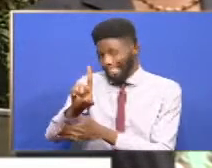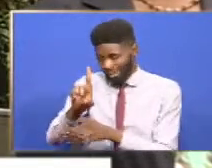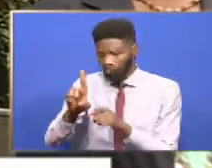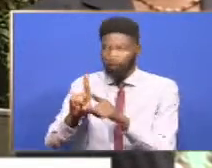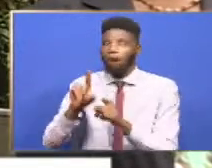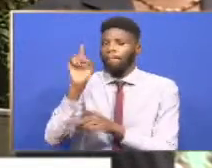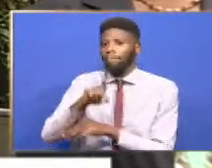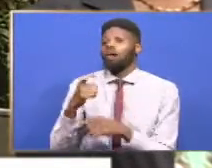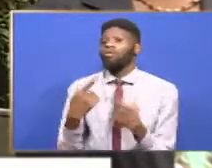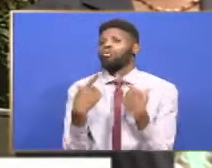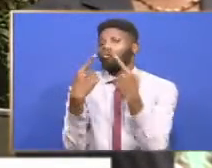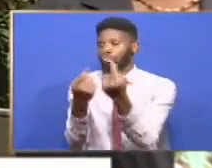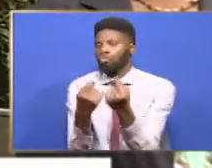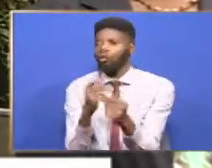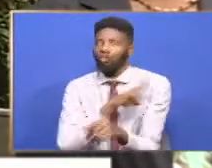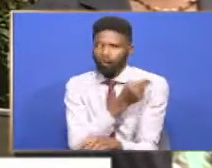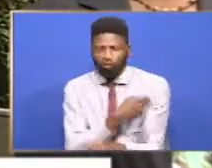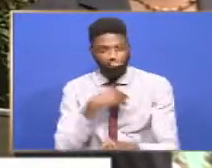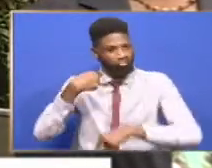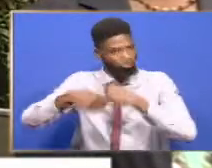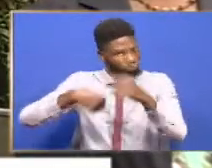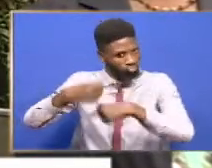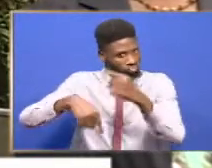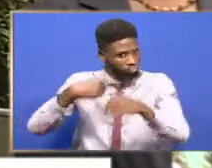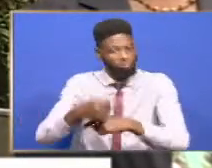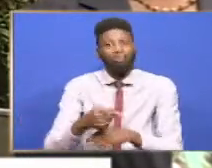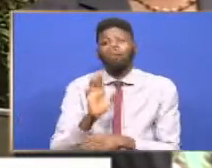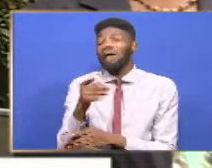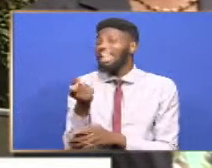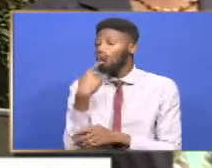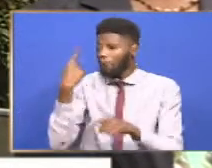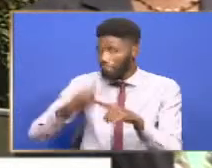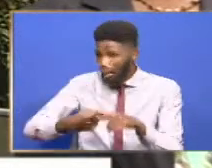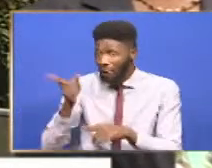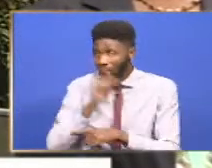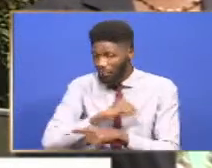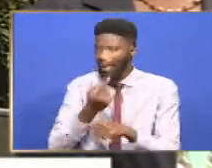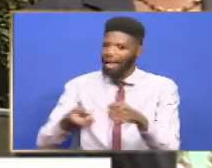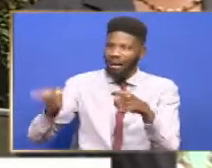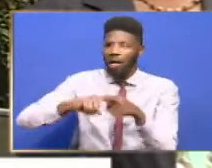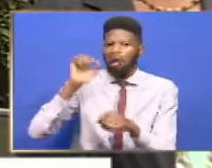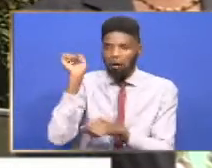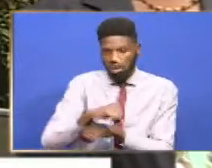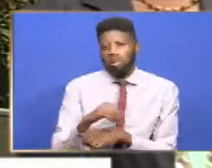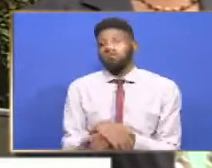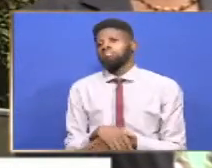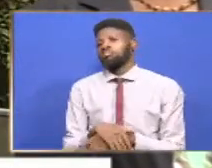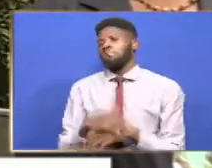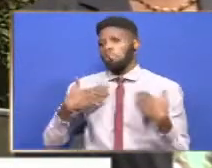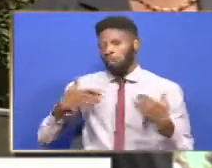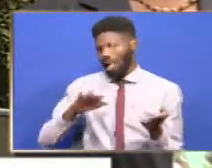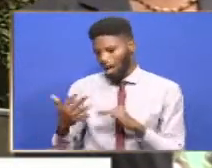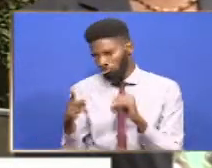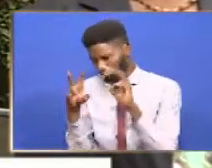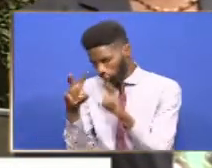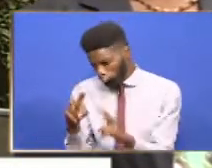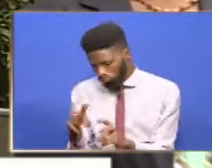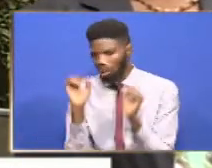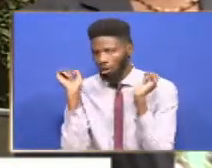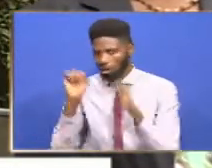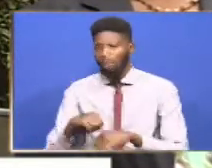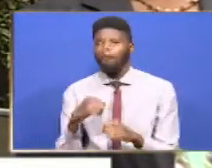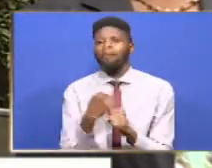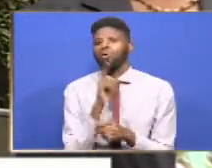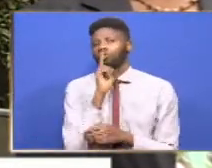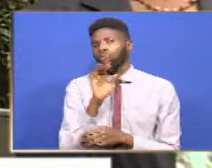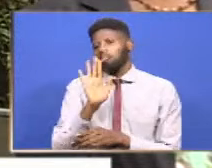health facilities for filling of their prescriptions, for assessment, so that we ensure that their